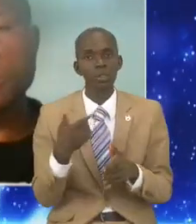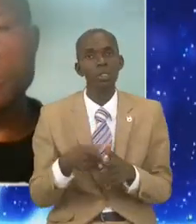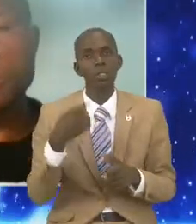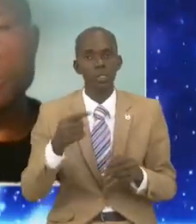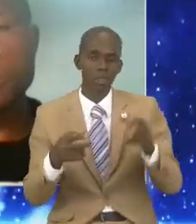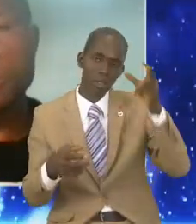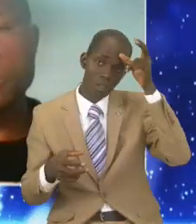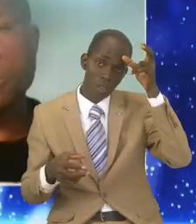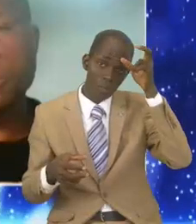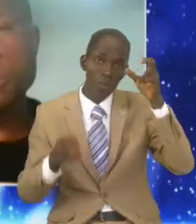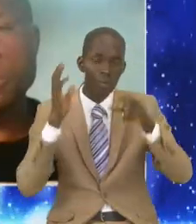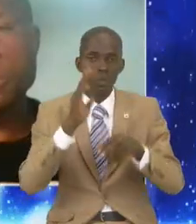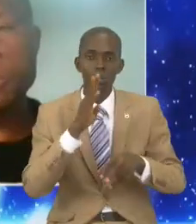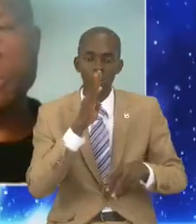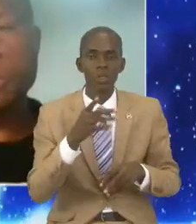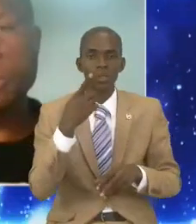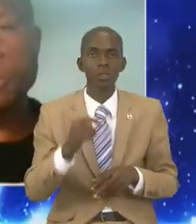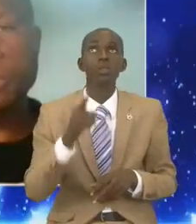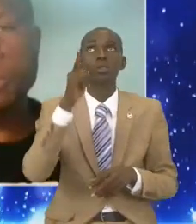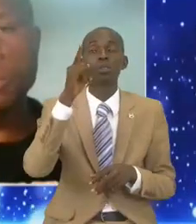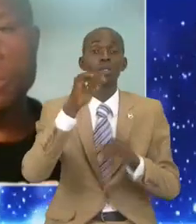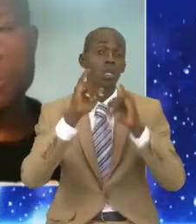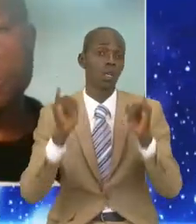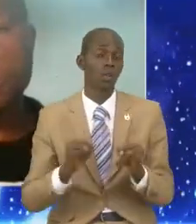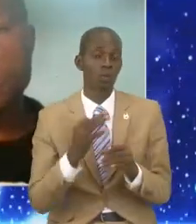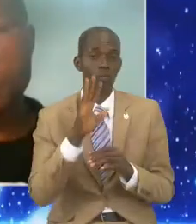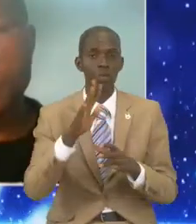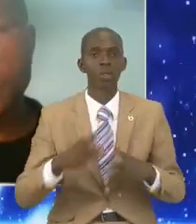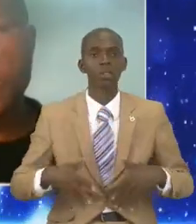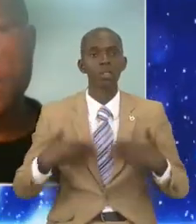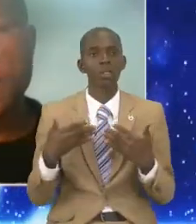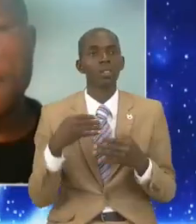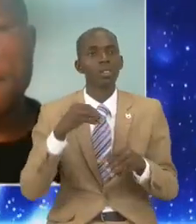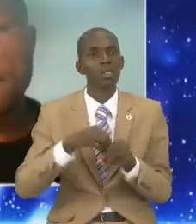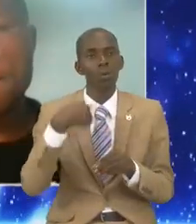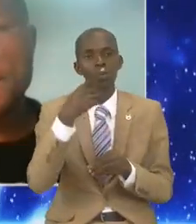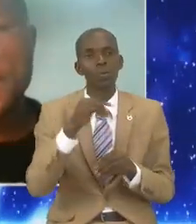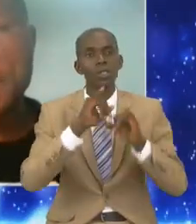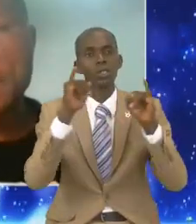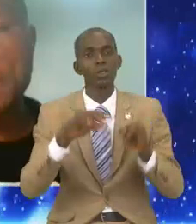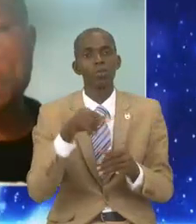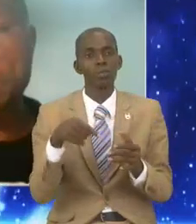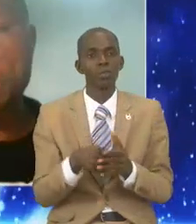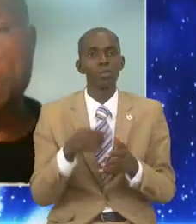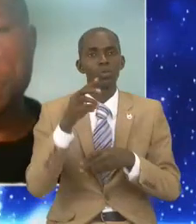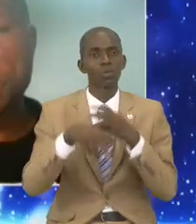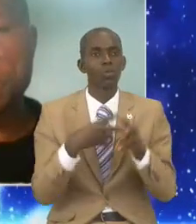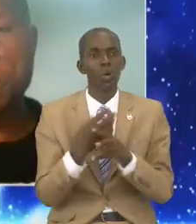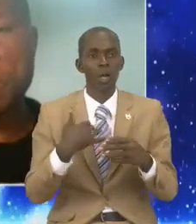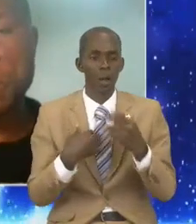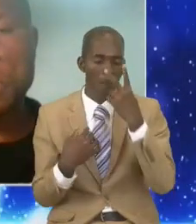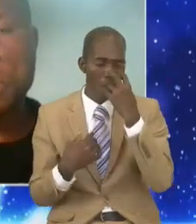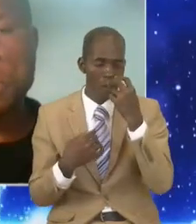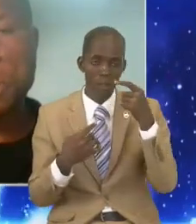of your life, in whom the god of this world has blinded the minds of them which believe